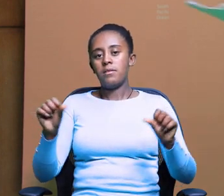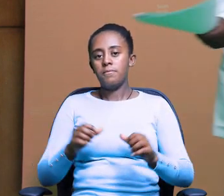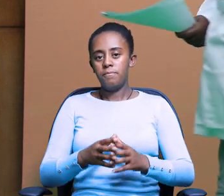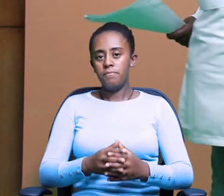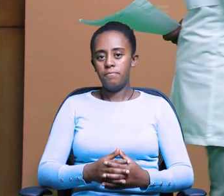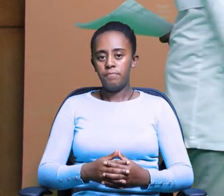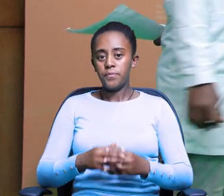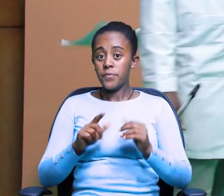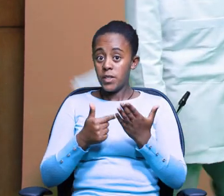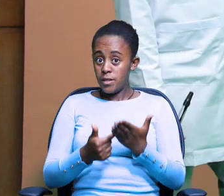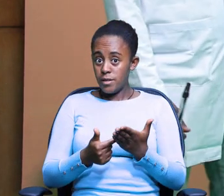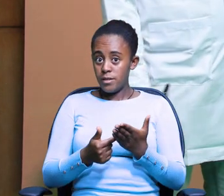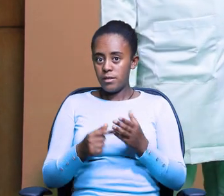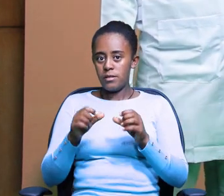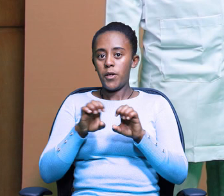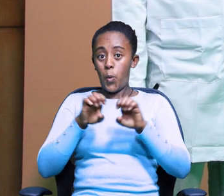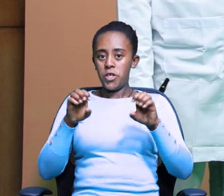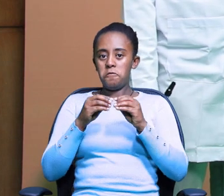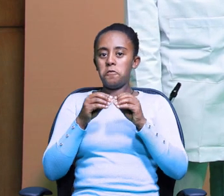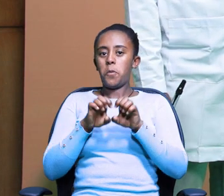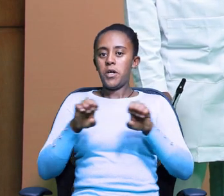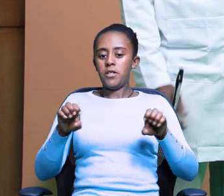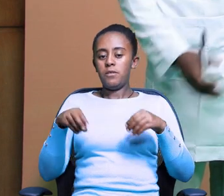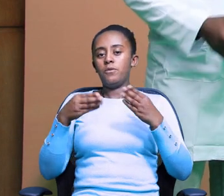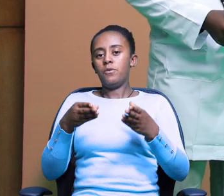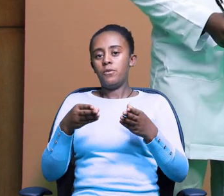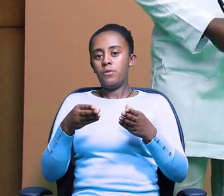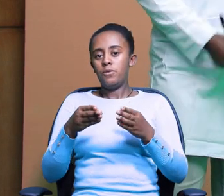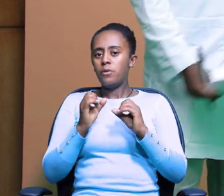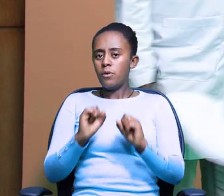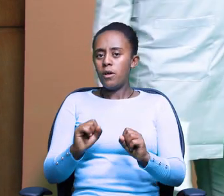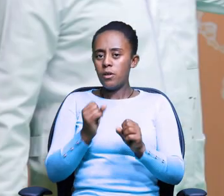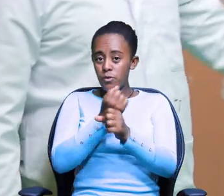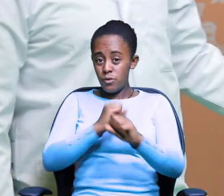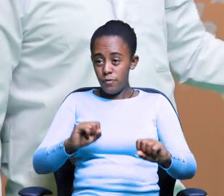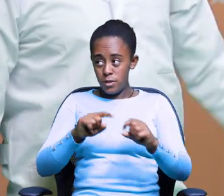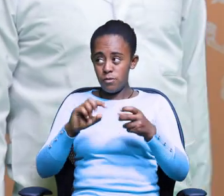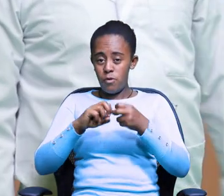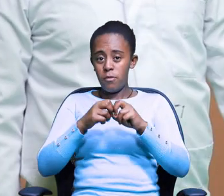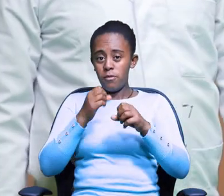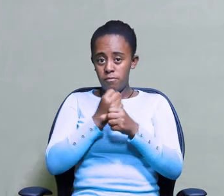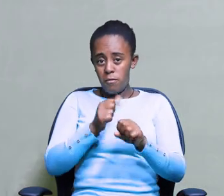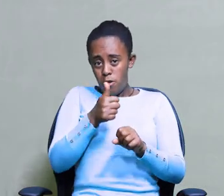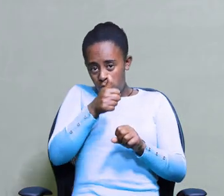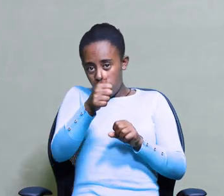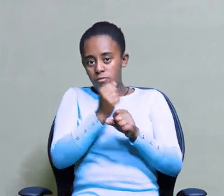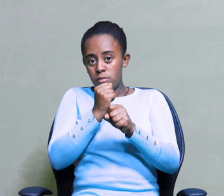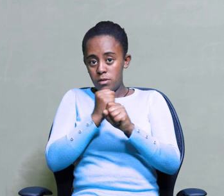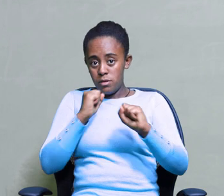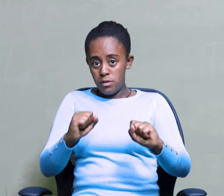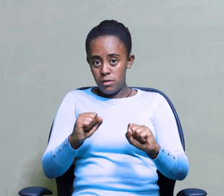meter. This equation given for you, my student, can you solve this problem by